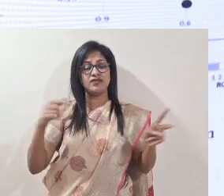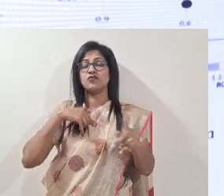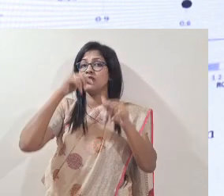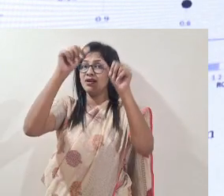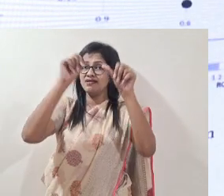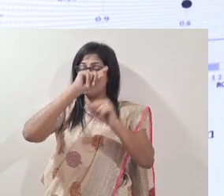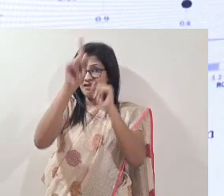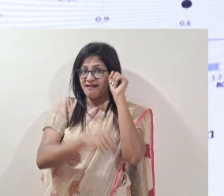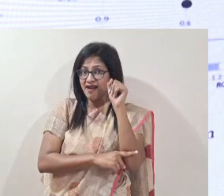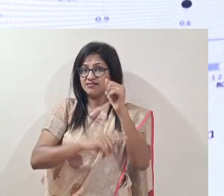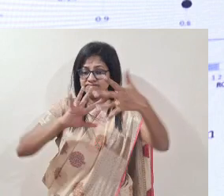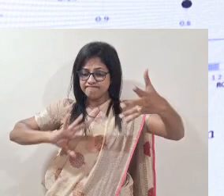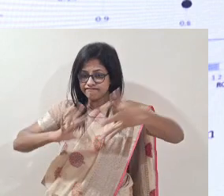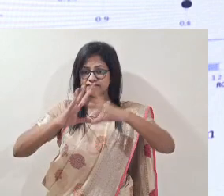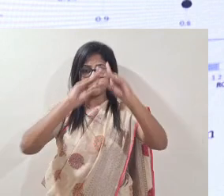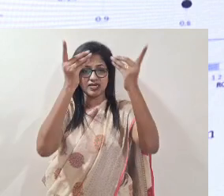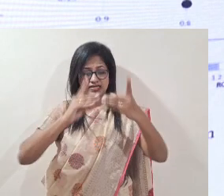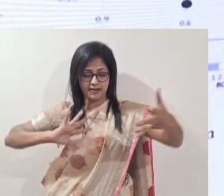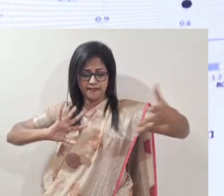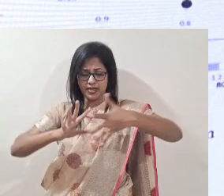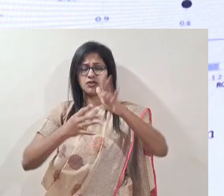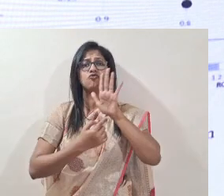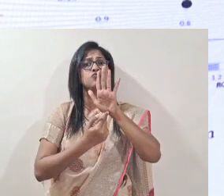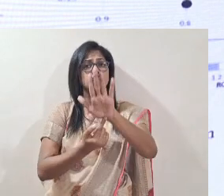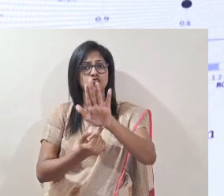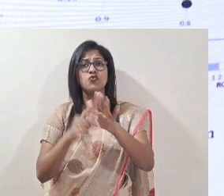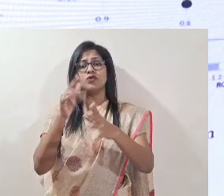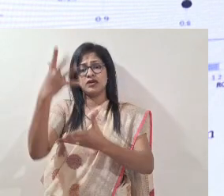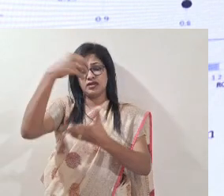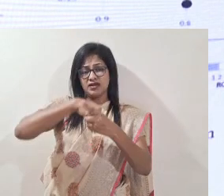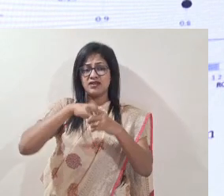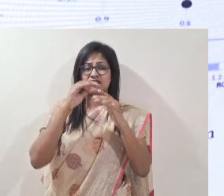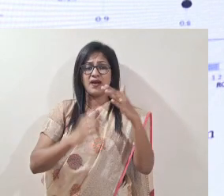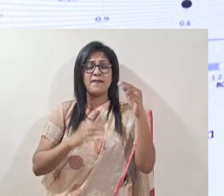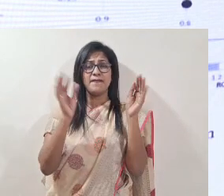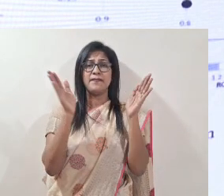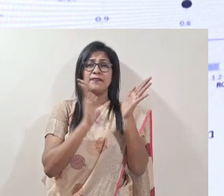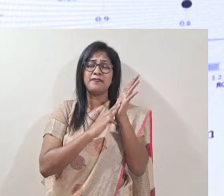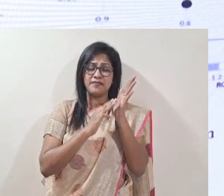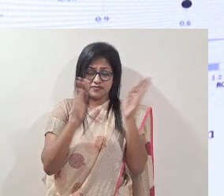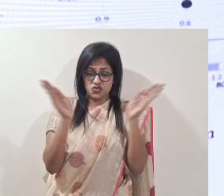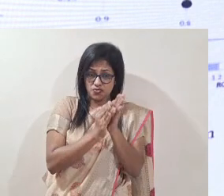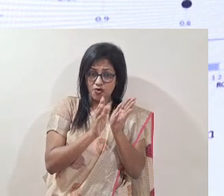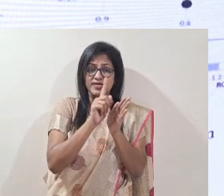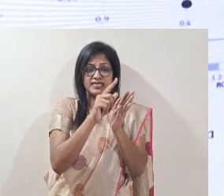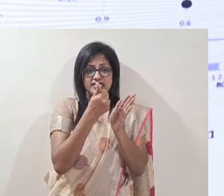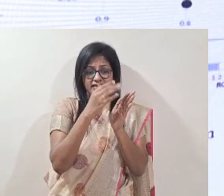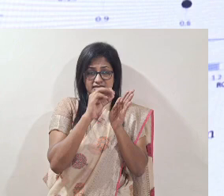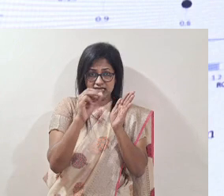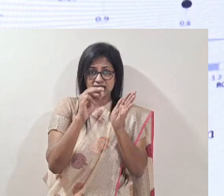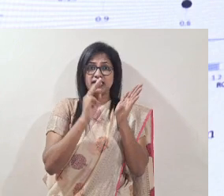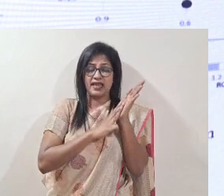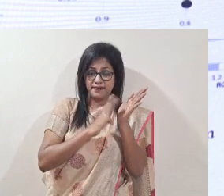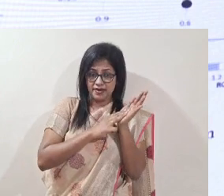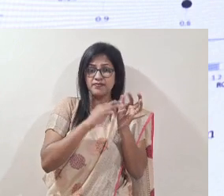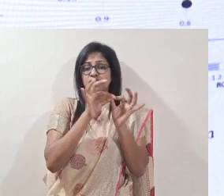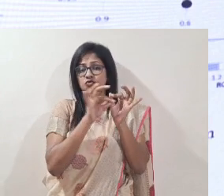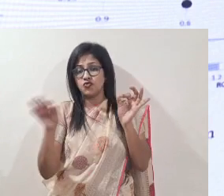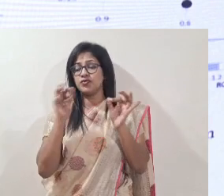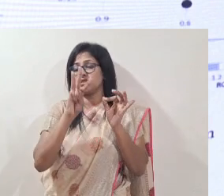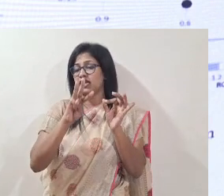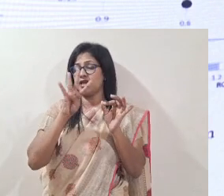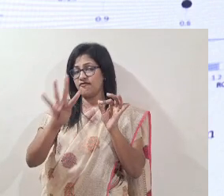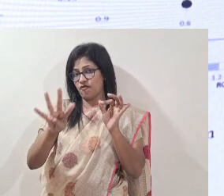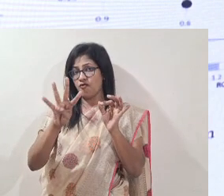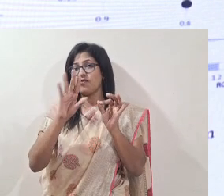up with a design package which incorporates the minimum width of footpath, say 1600 to